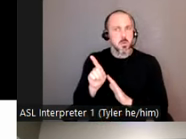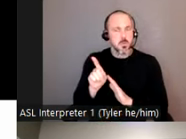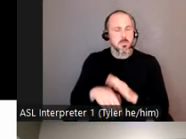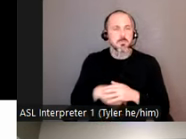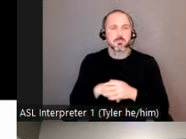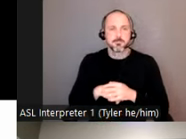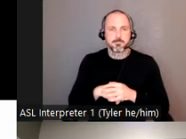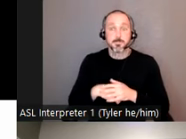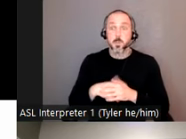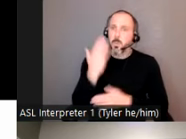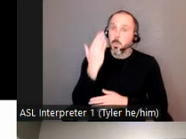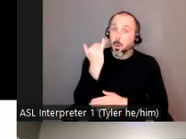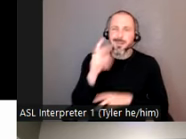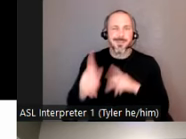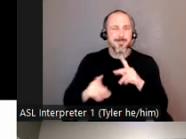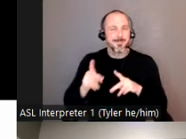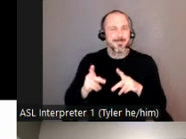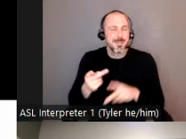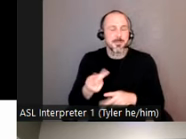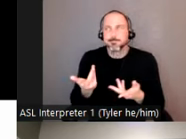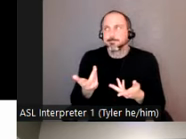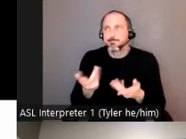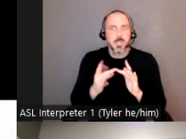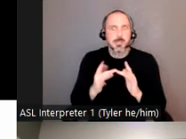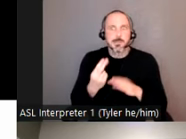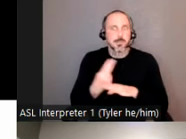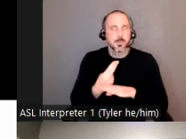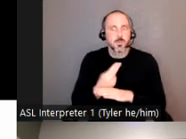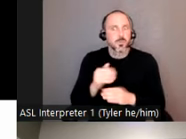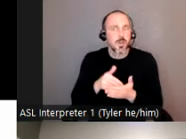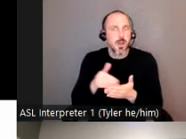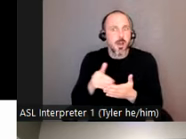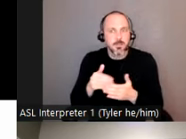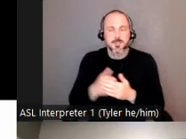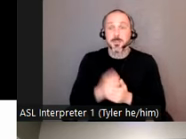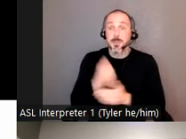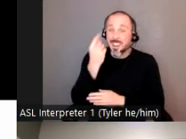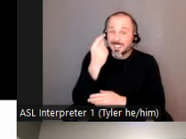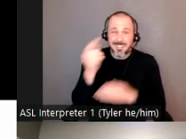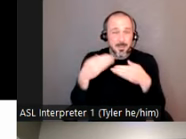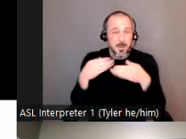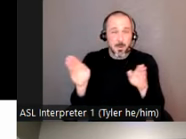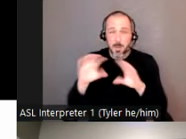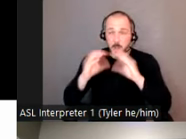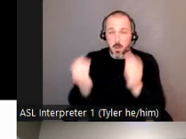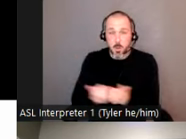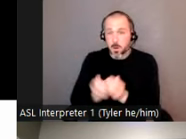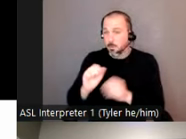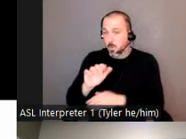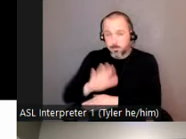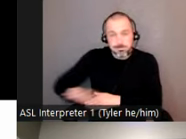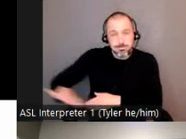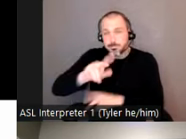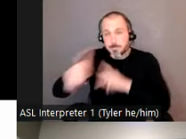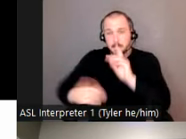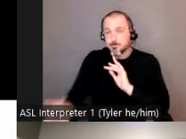devices, where anyone around the world can reach out and contact you. So in 2021, we saw